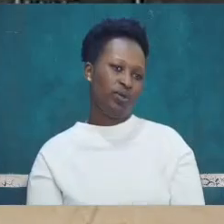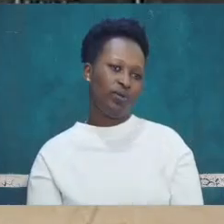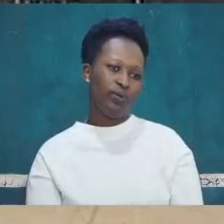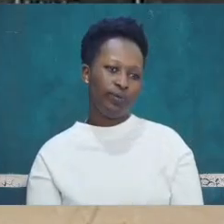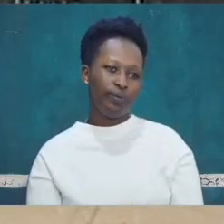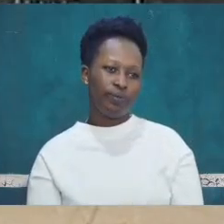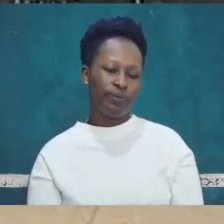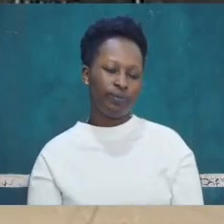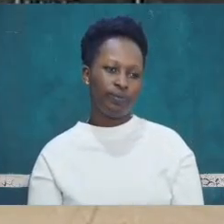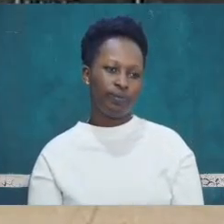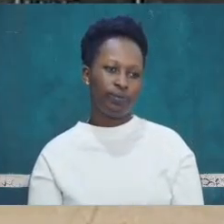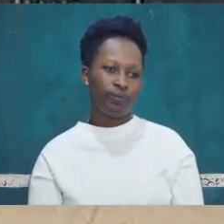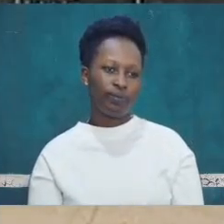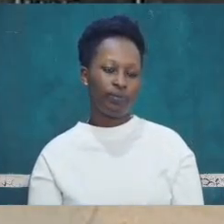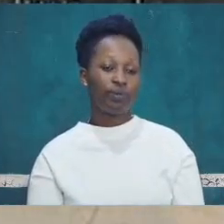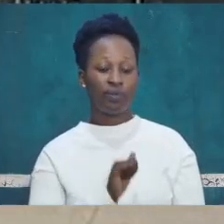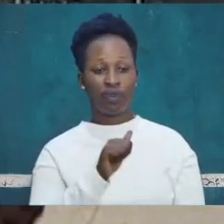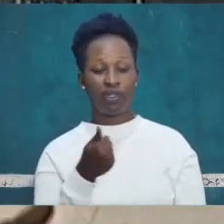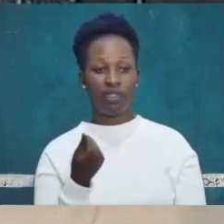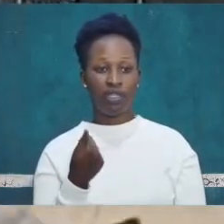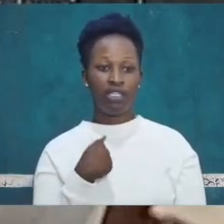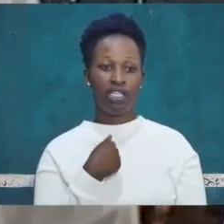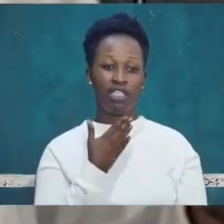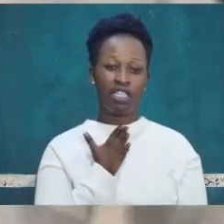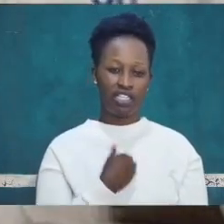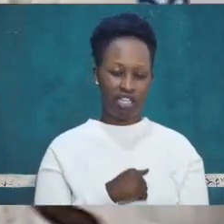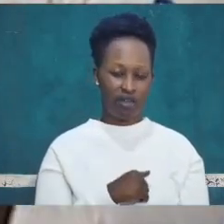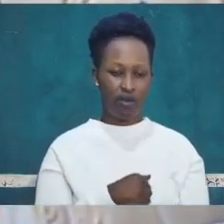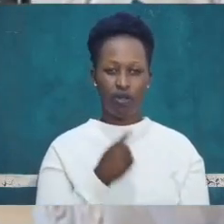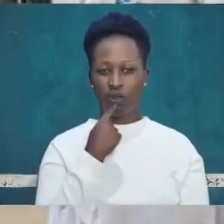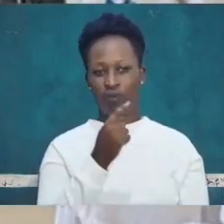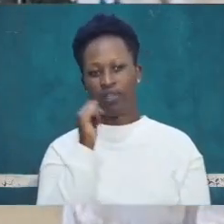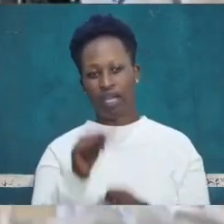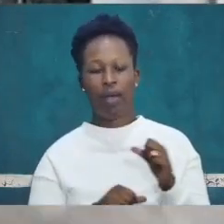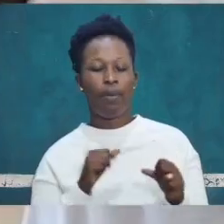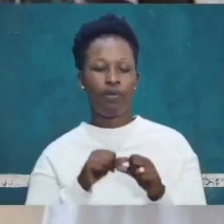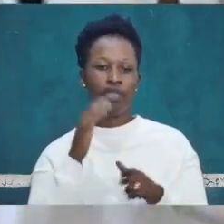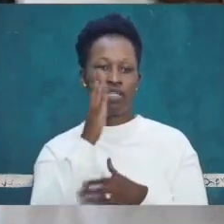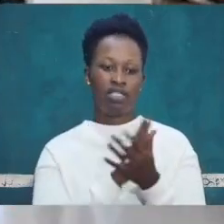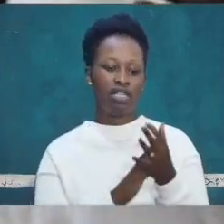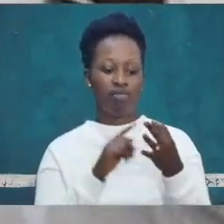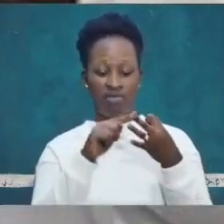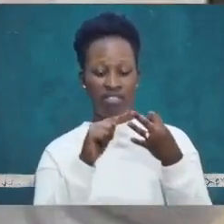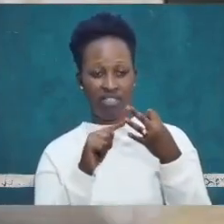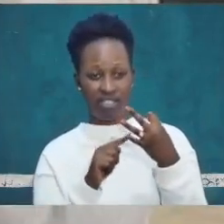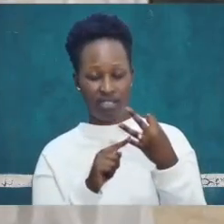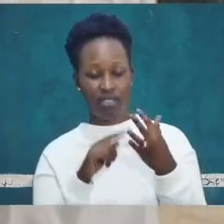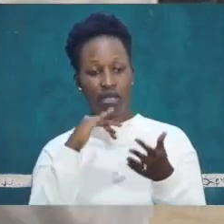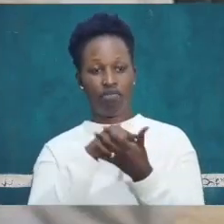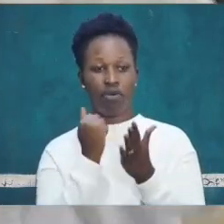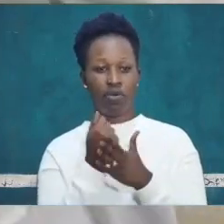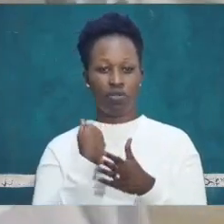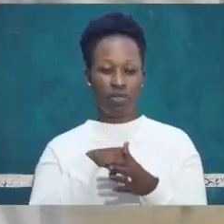environment. Then I want us to talk about some 3 concepts, because we